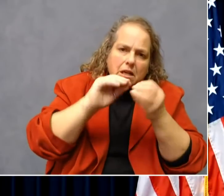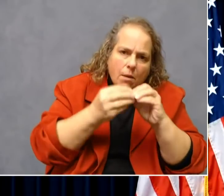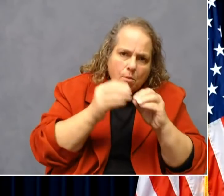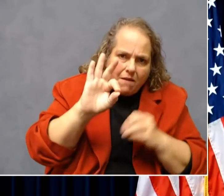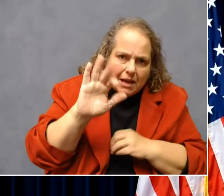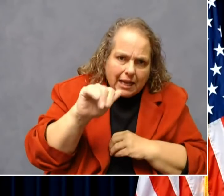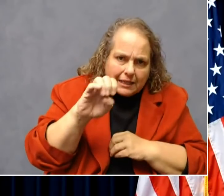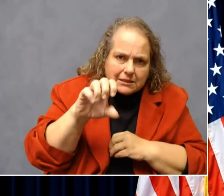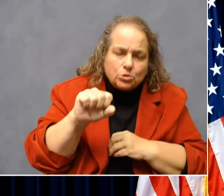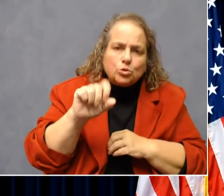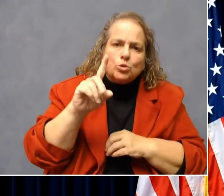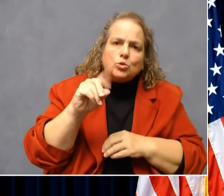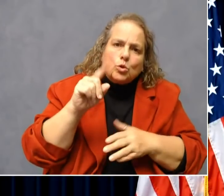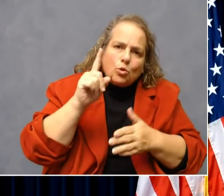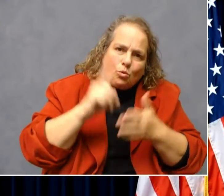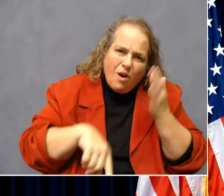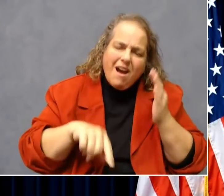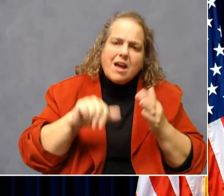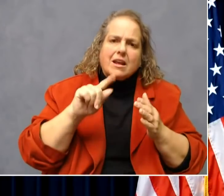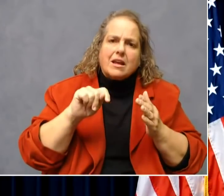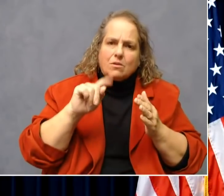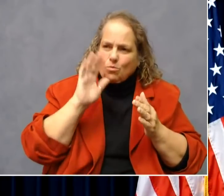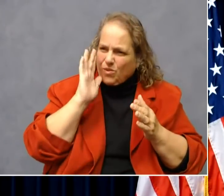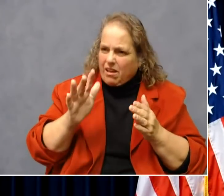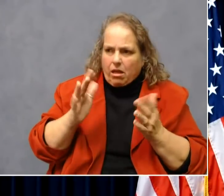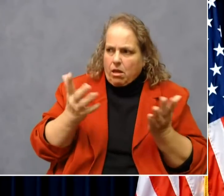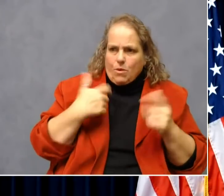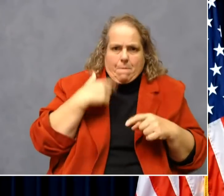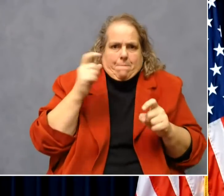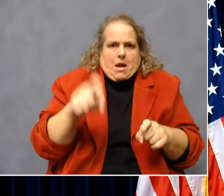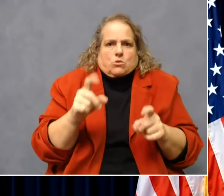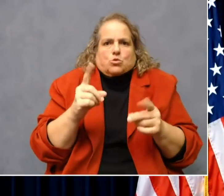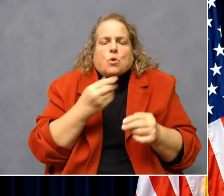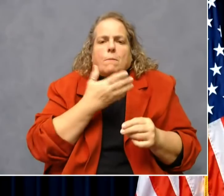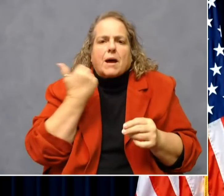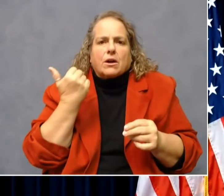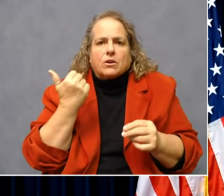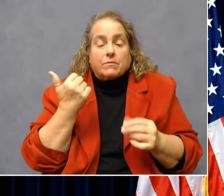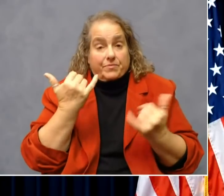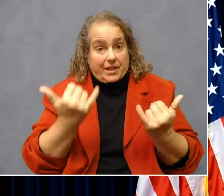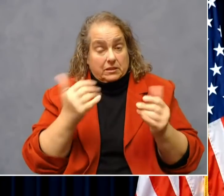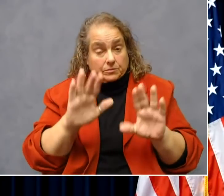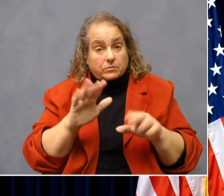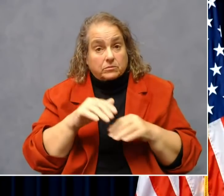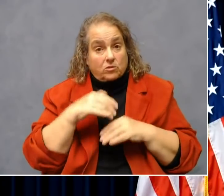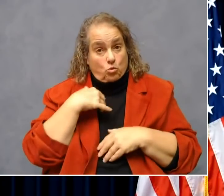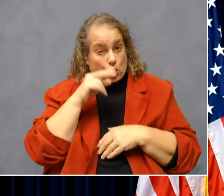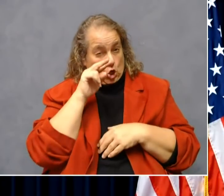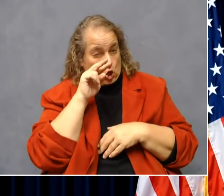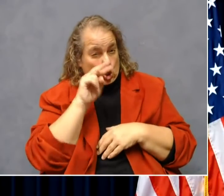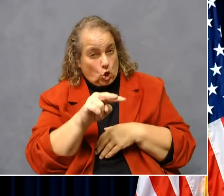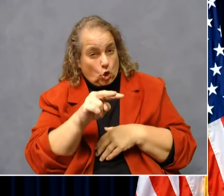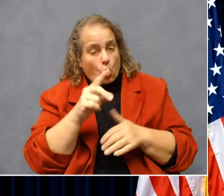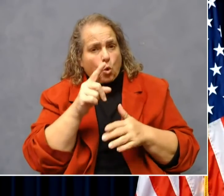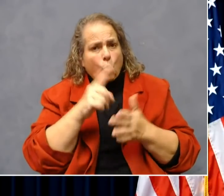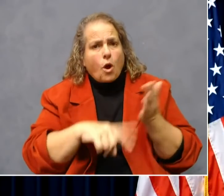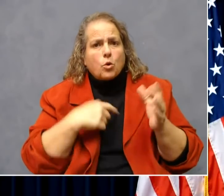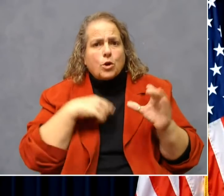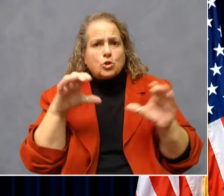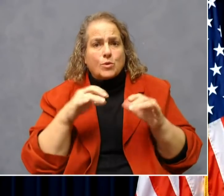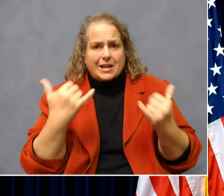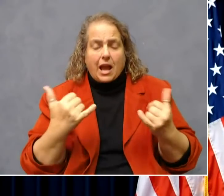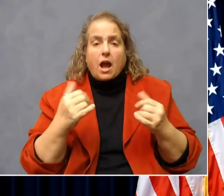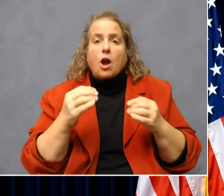Now, if we look, these steps that we are taking, they're more aggressive than some of our neighbors, but we've been